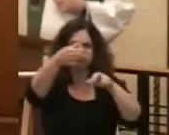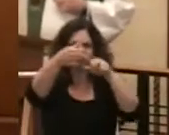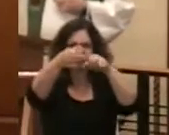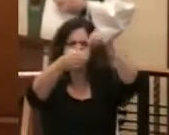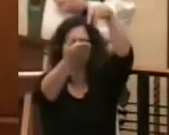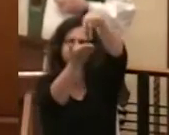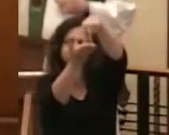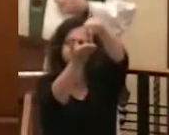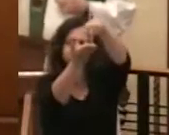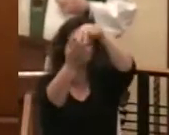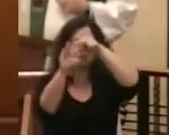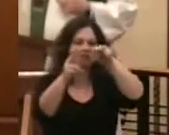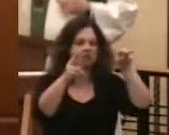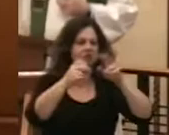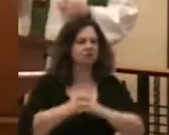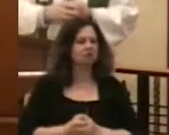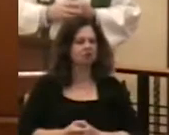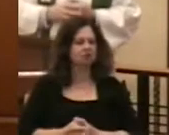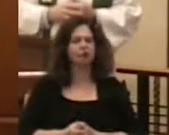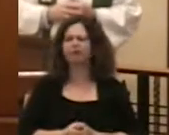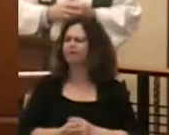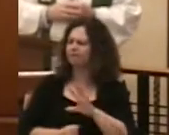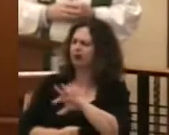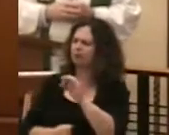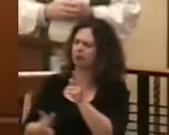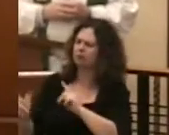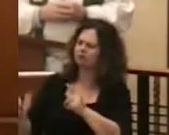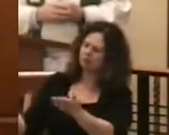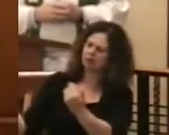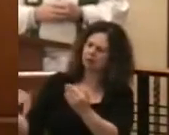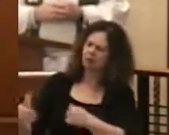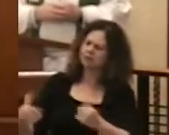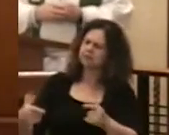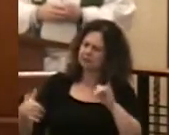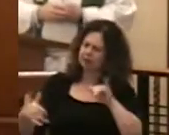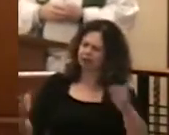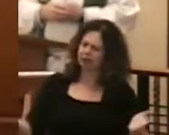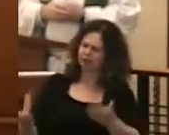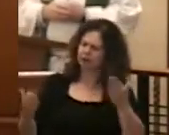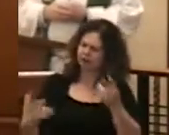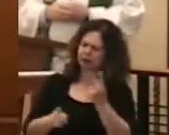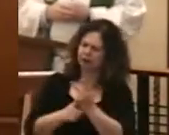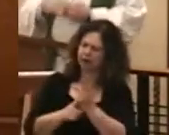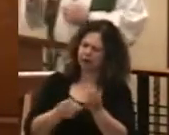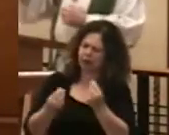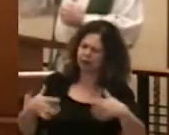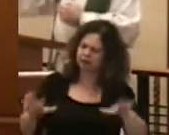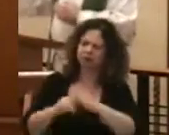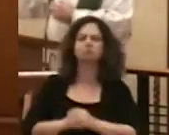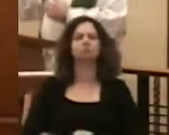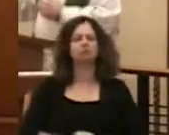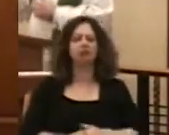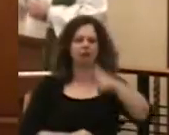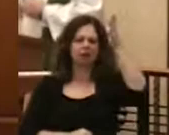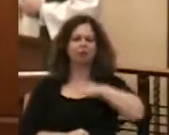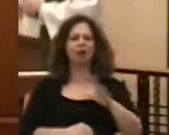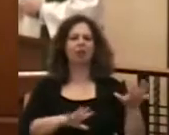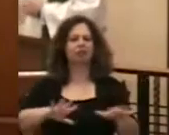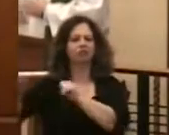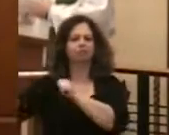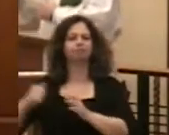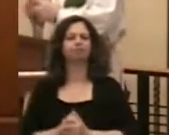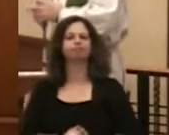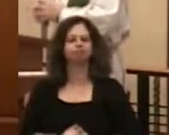tenants and went to another country. When the time of the harvest had come, he sent his slaves to